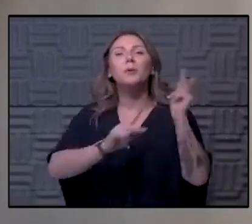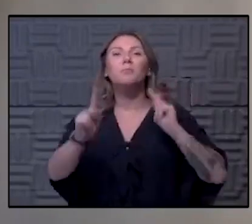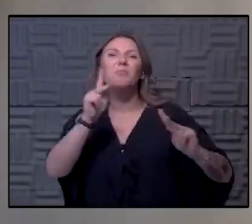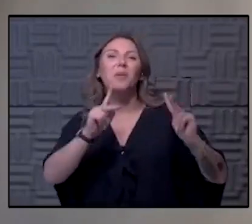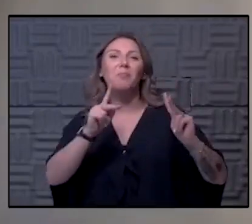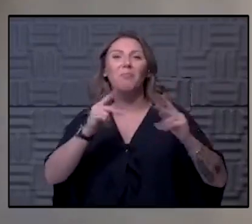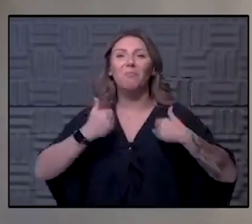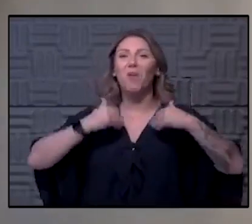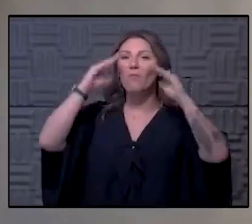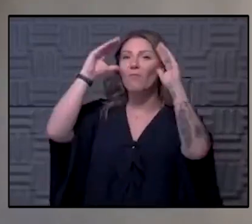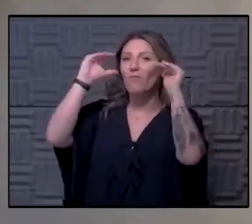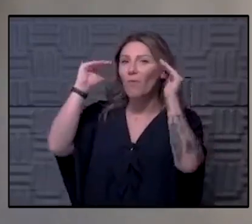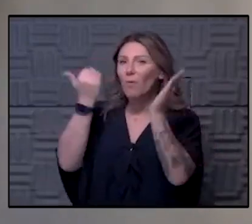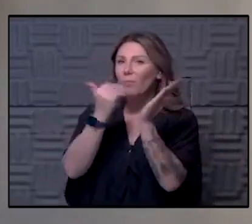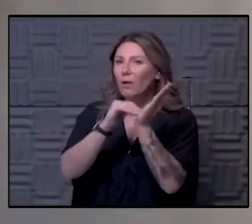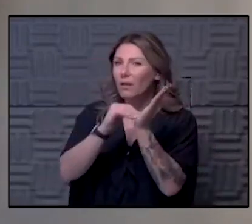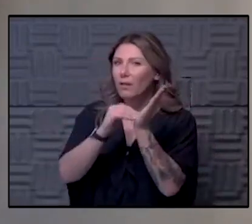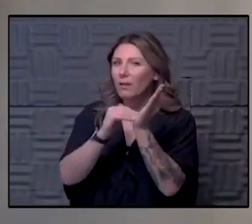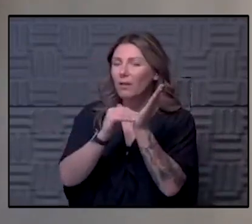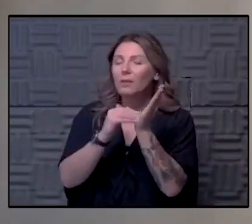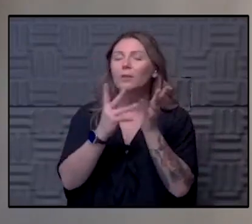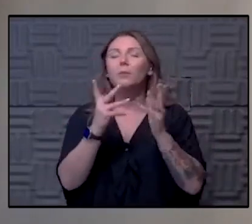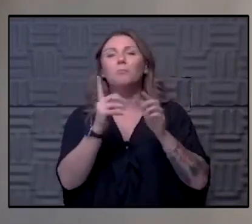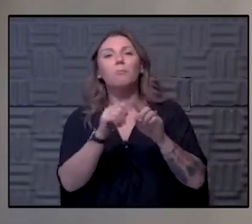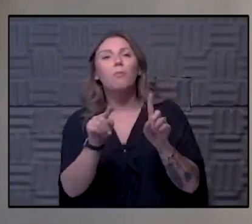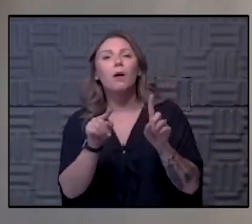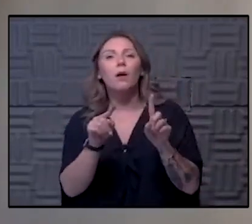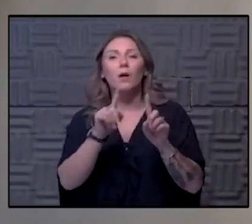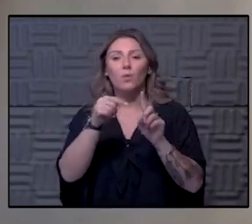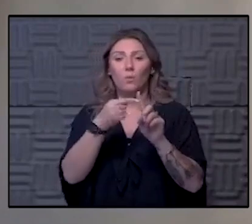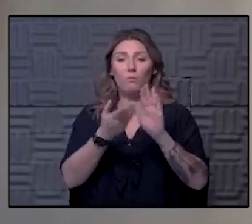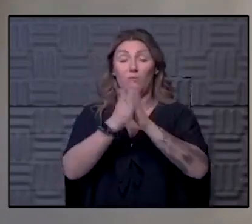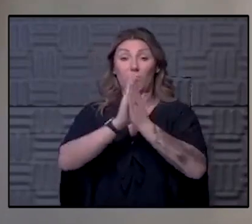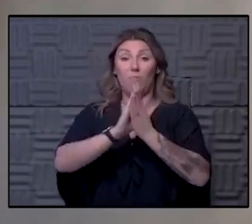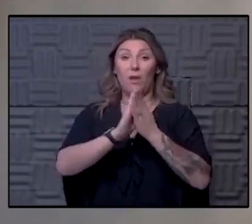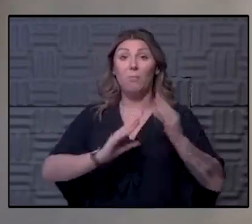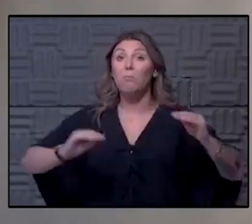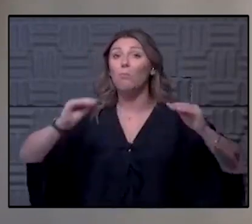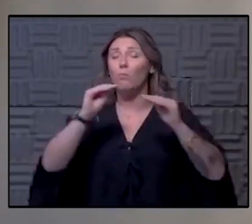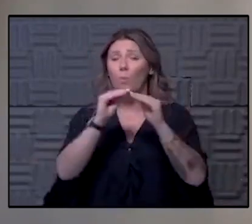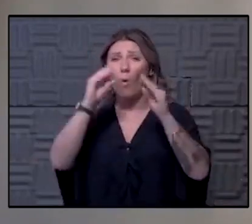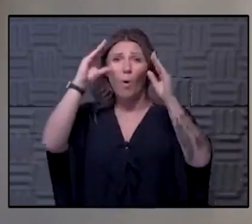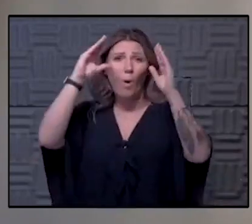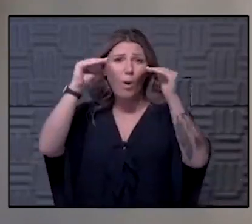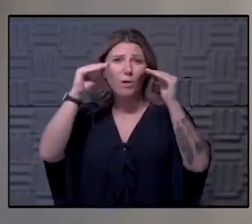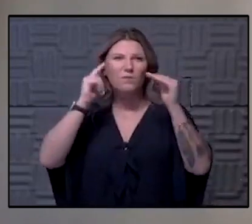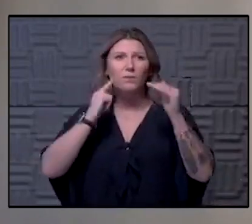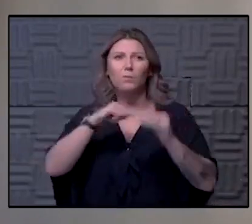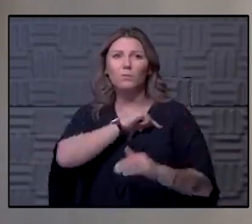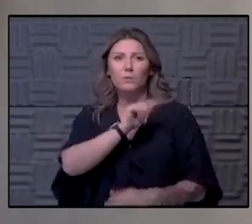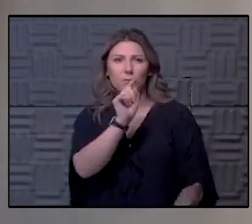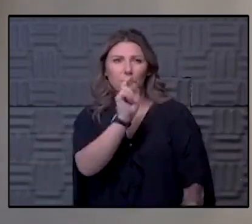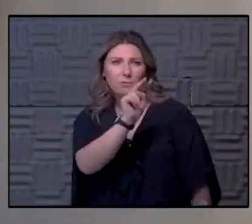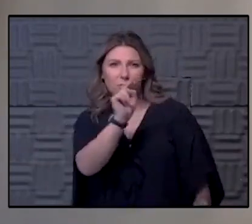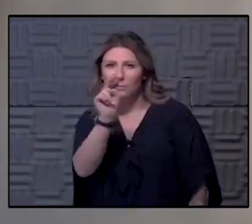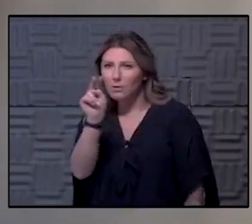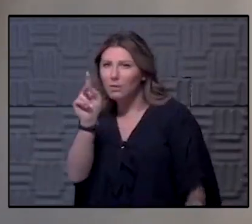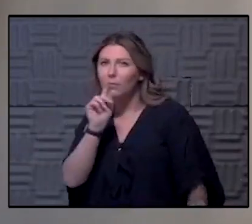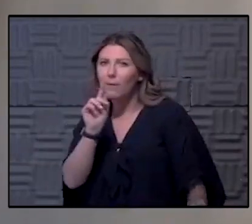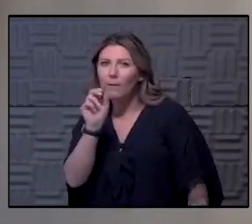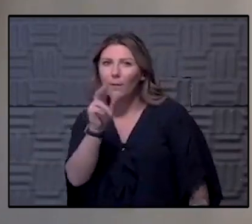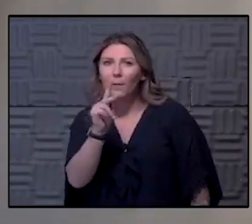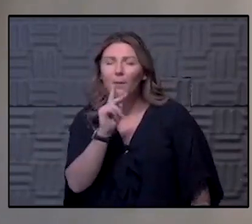hopeful. But I think that as we become more hopeful, we also are kind of looking around going, okay,